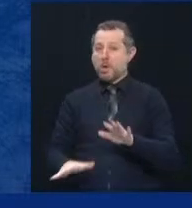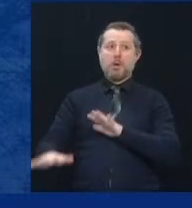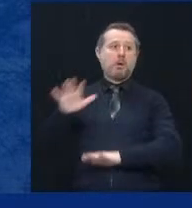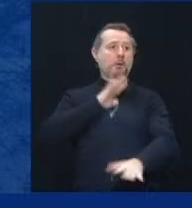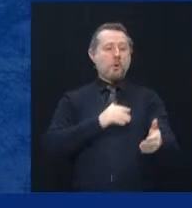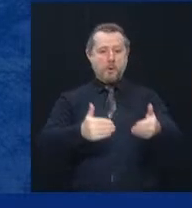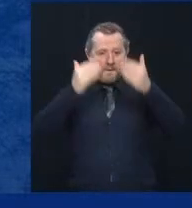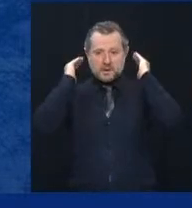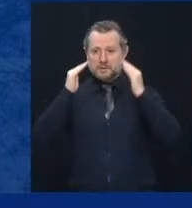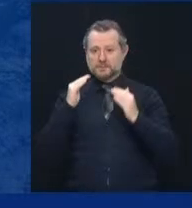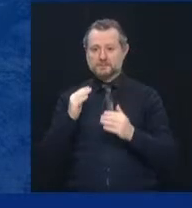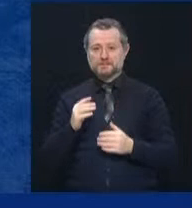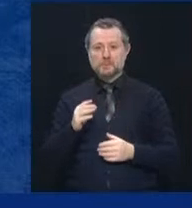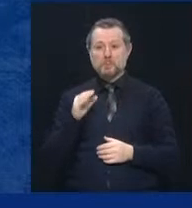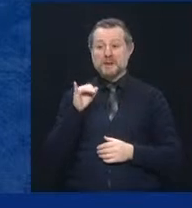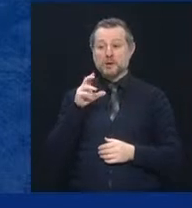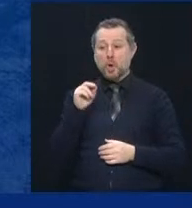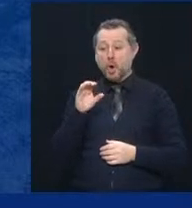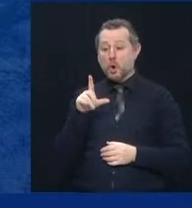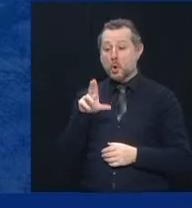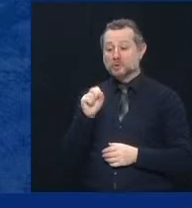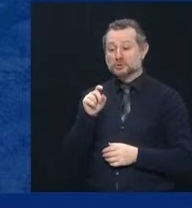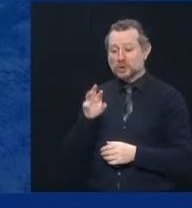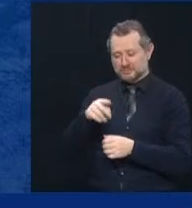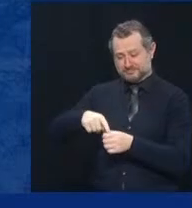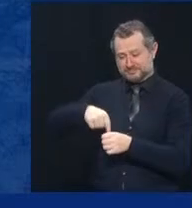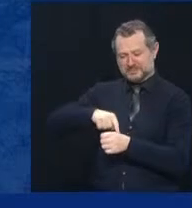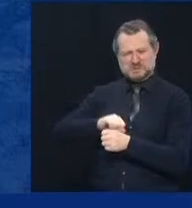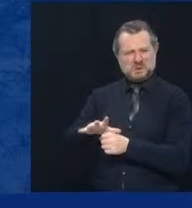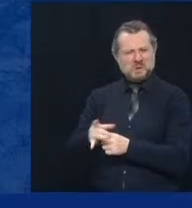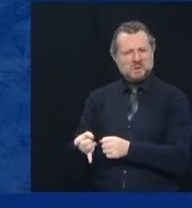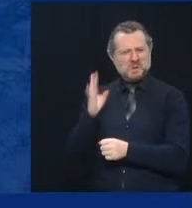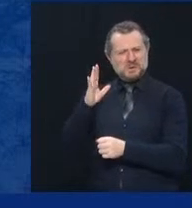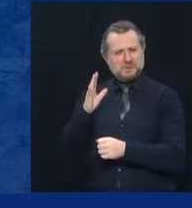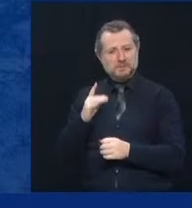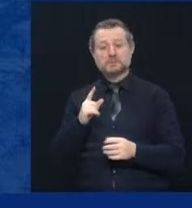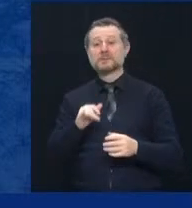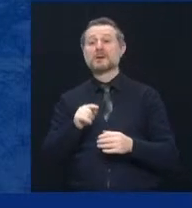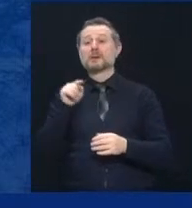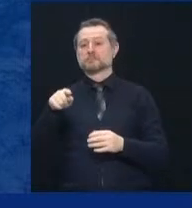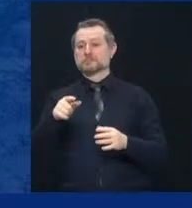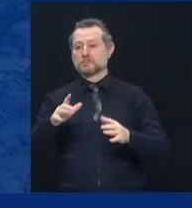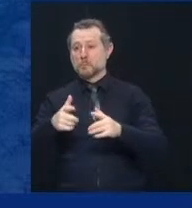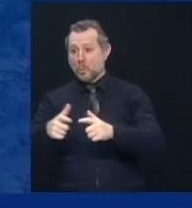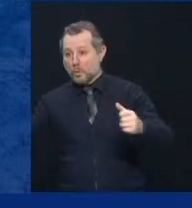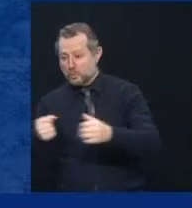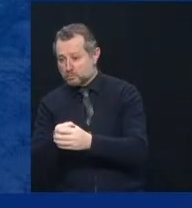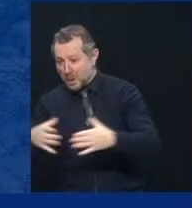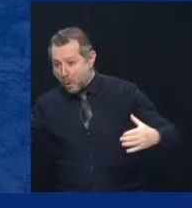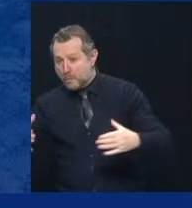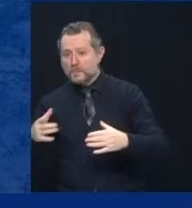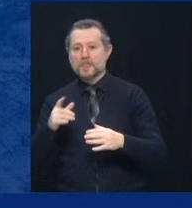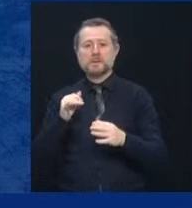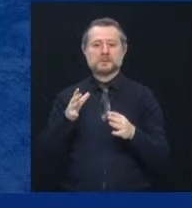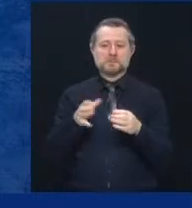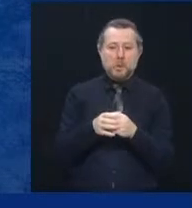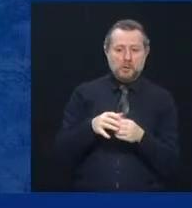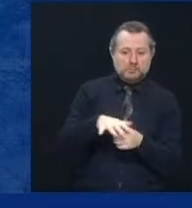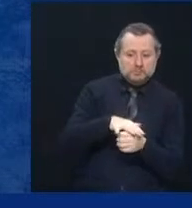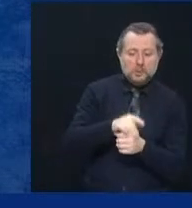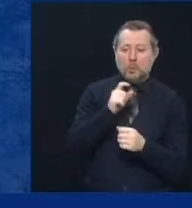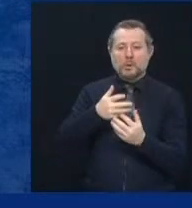Microcluster strategy, target areas of growth, and cautioning about small gatherings,